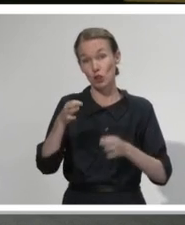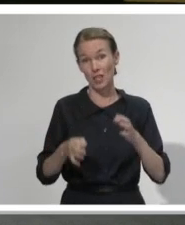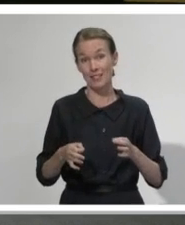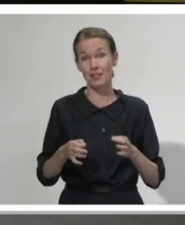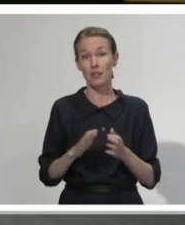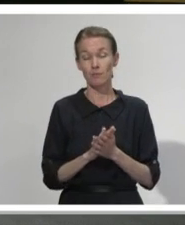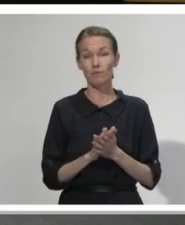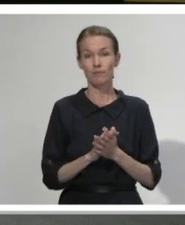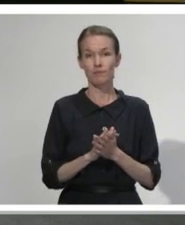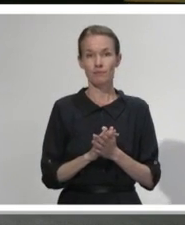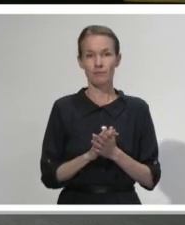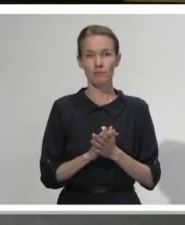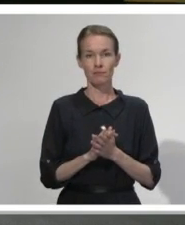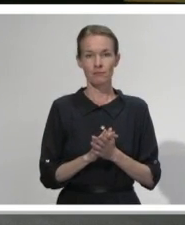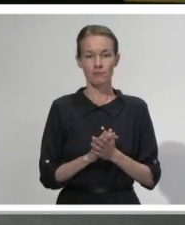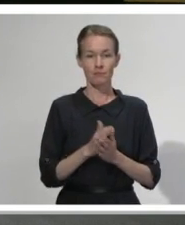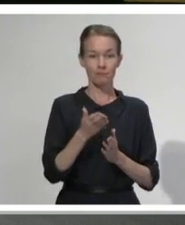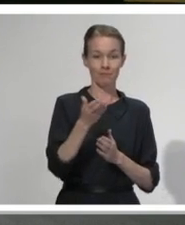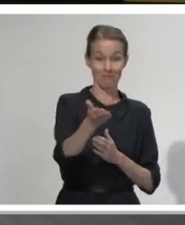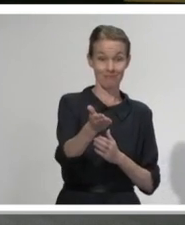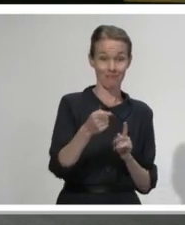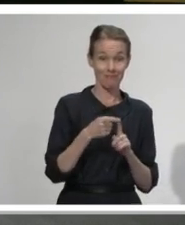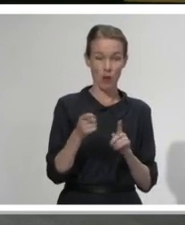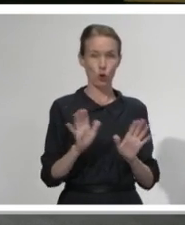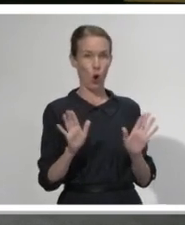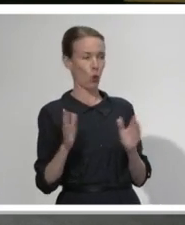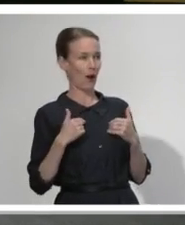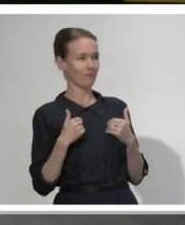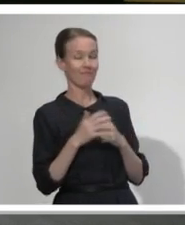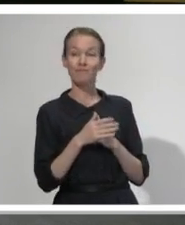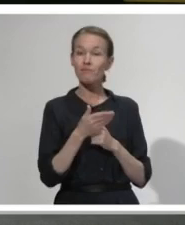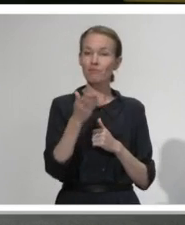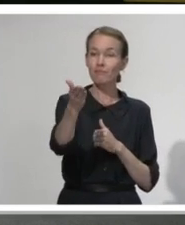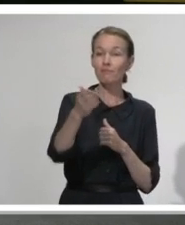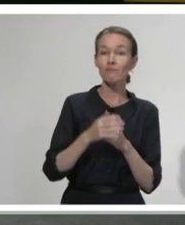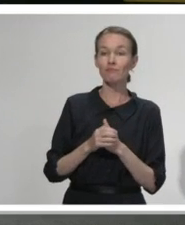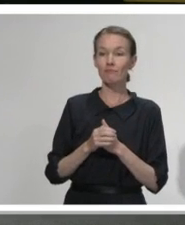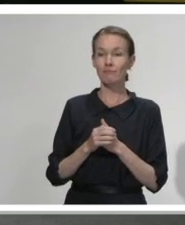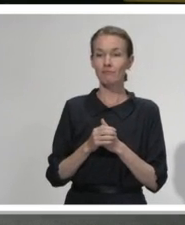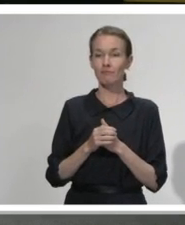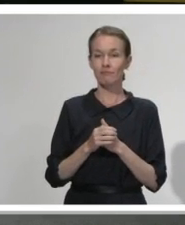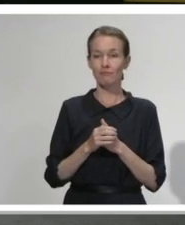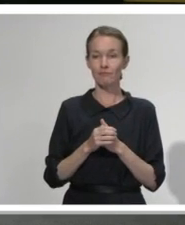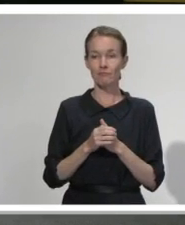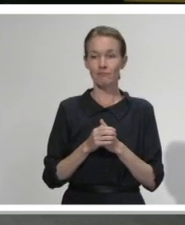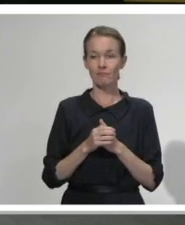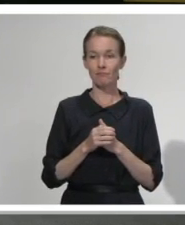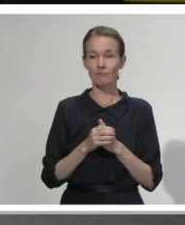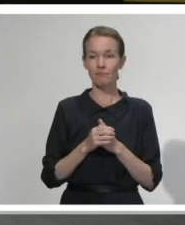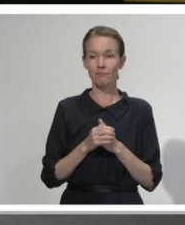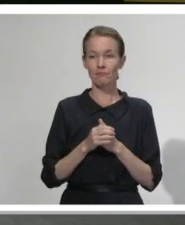information that we can get. I'll just come down the front here where there was and extra people receiving main benefits in the last